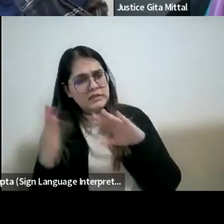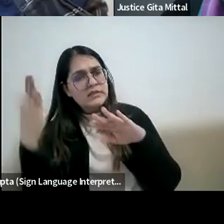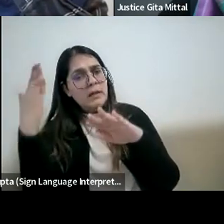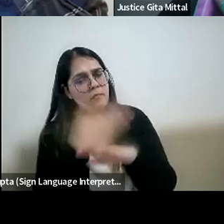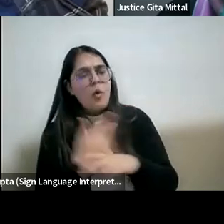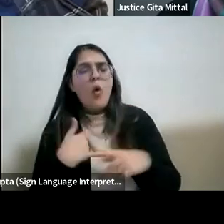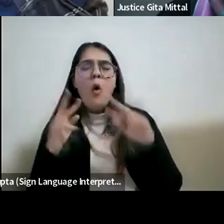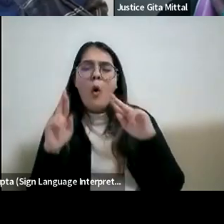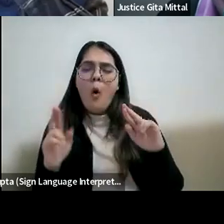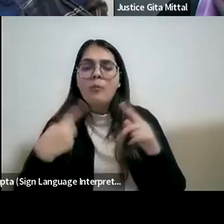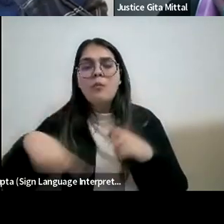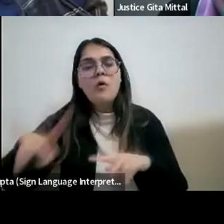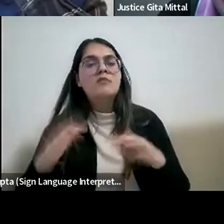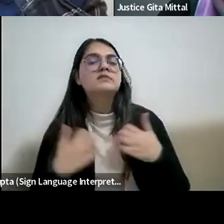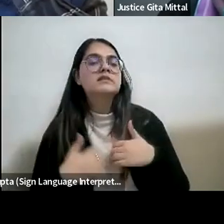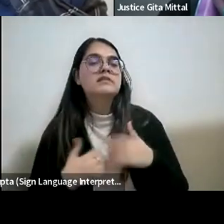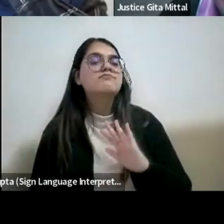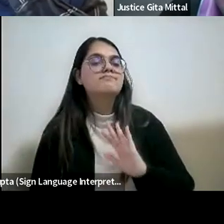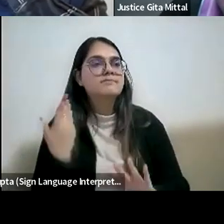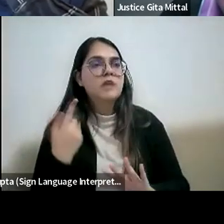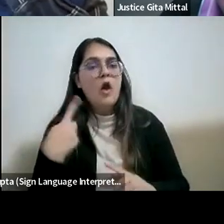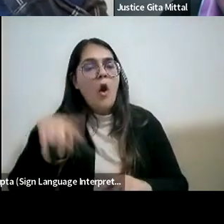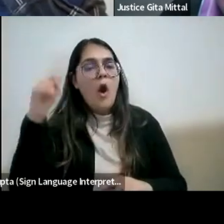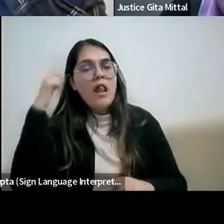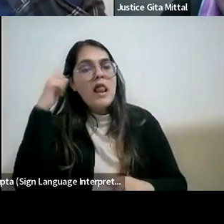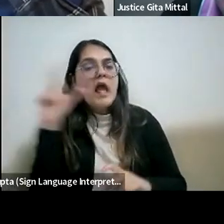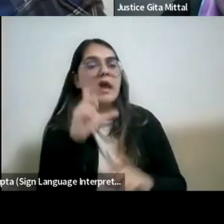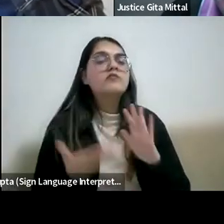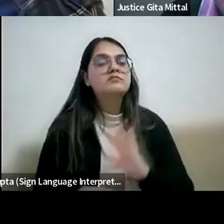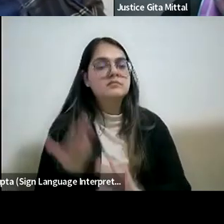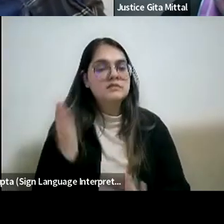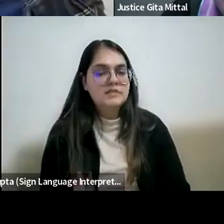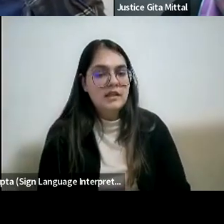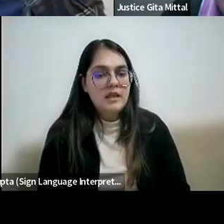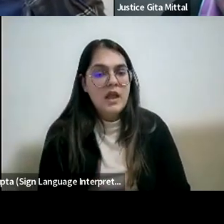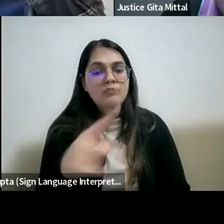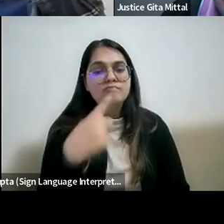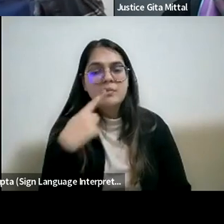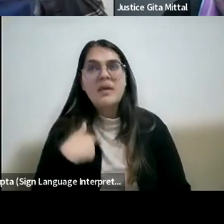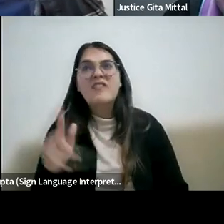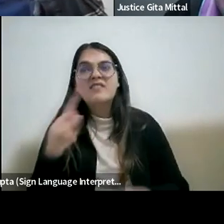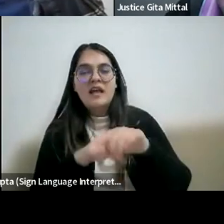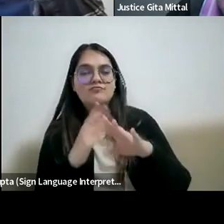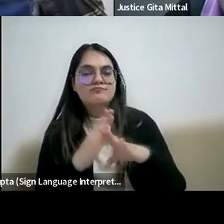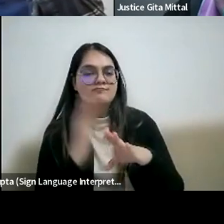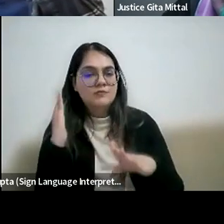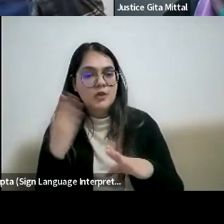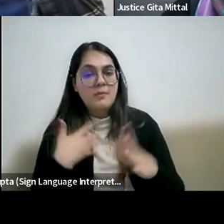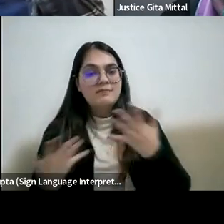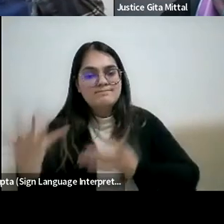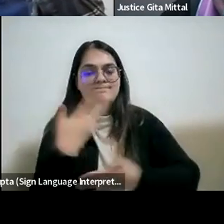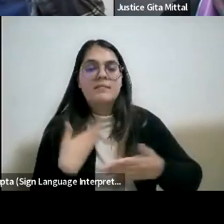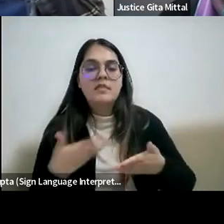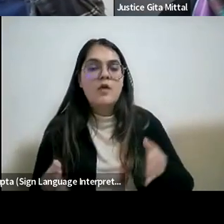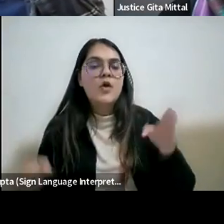footing. Yeah, absolutely, ma'am. I completely agree with you. And we have almost run out of time, but I'll close this fascinating discussion that we've had,